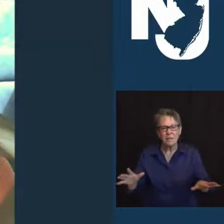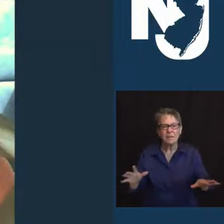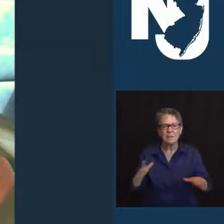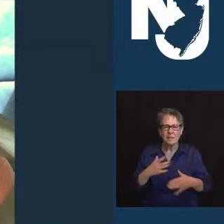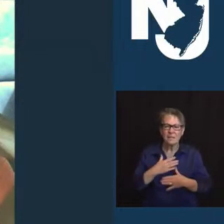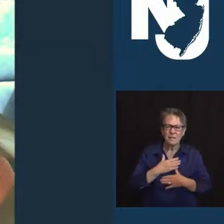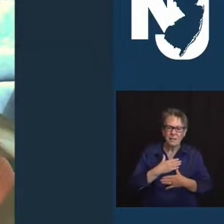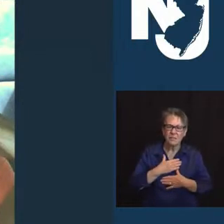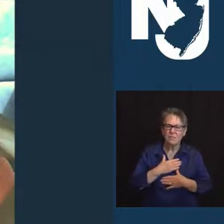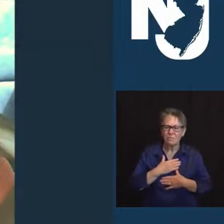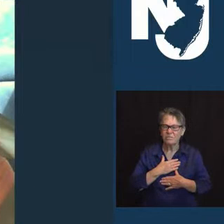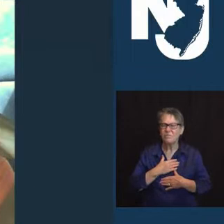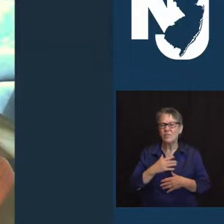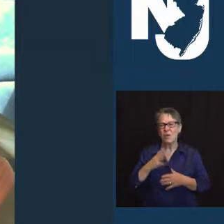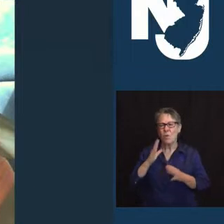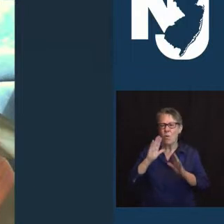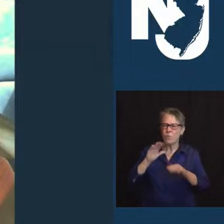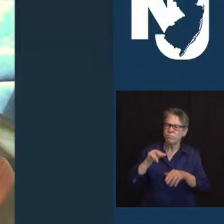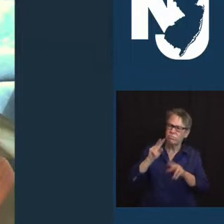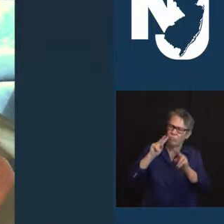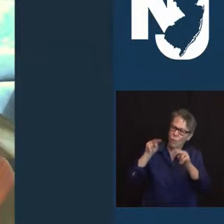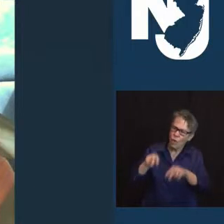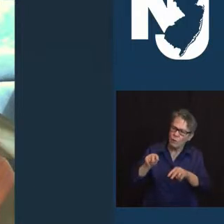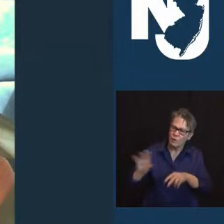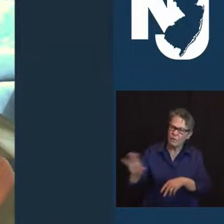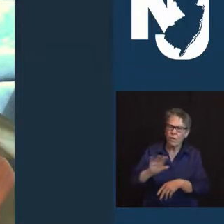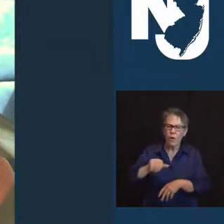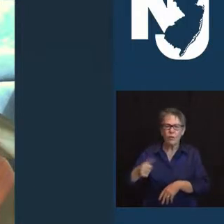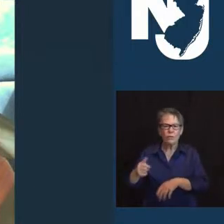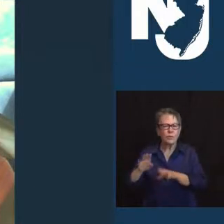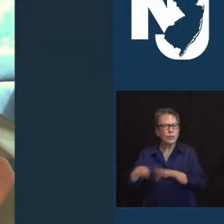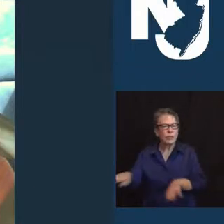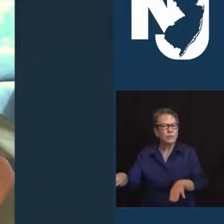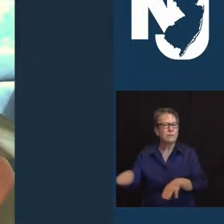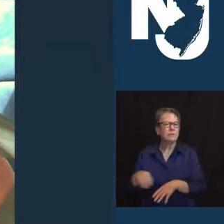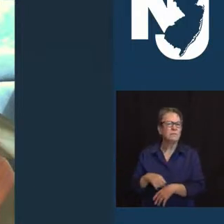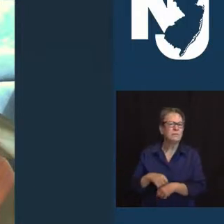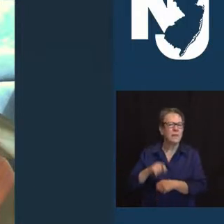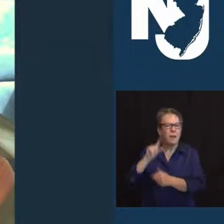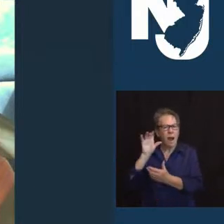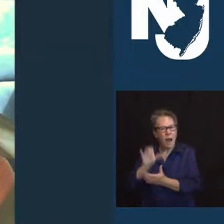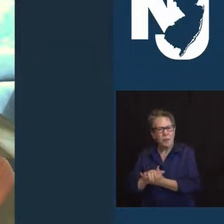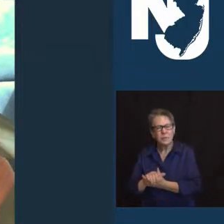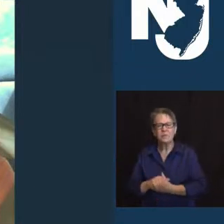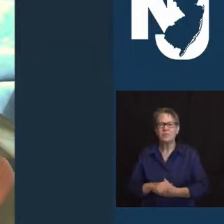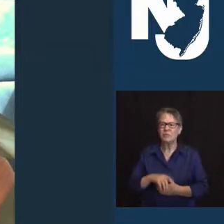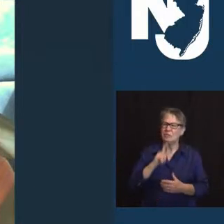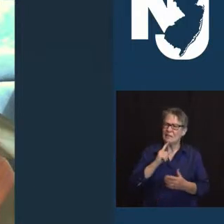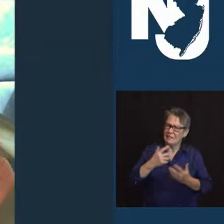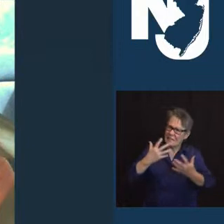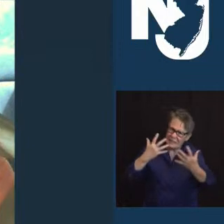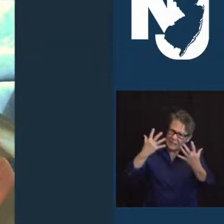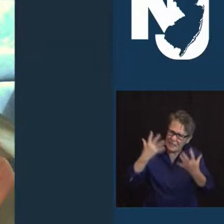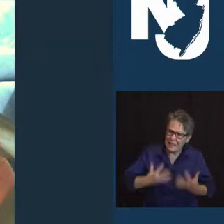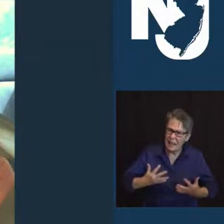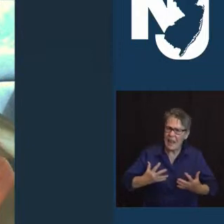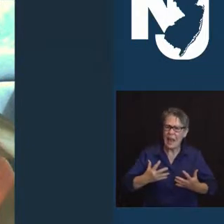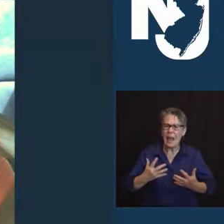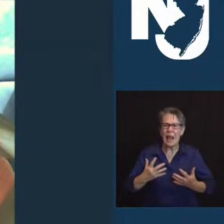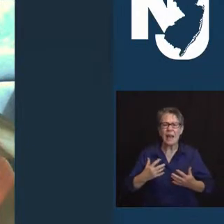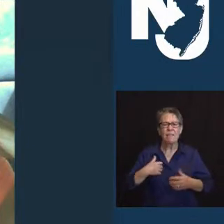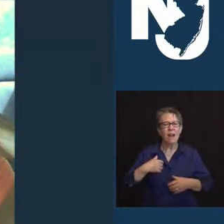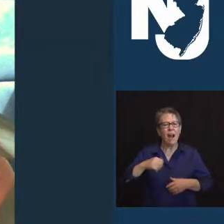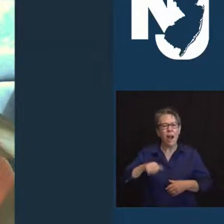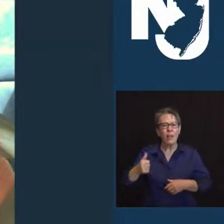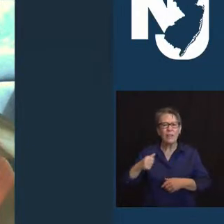Thursday of last week, and you can only imagine what that family's going through. And they also leave behind, respectively, son and brother,